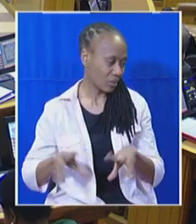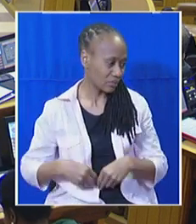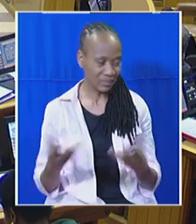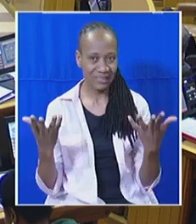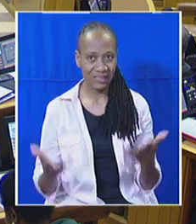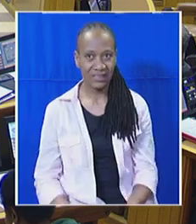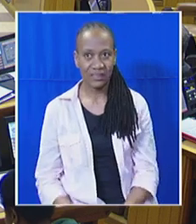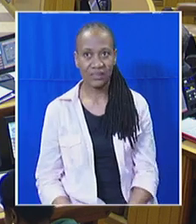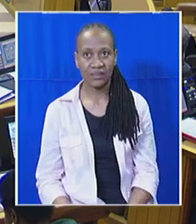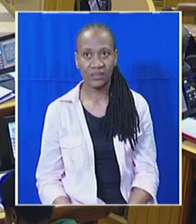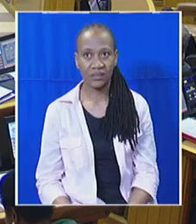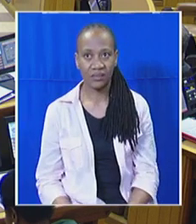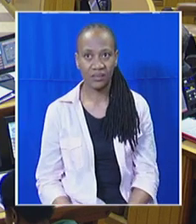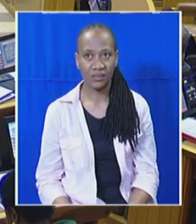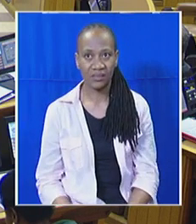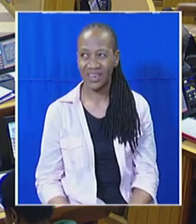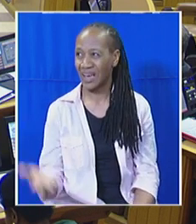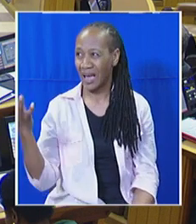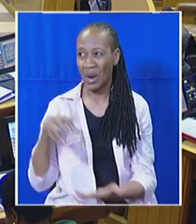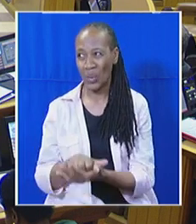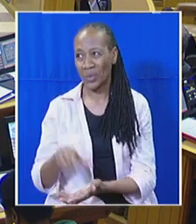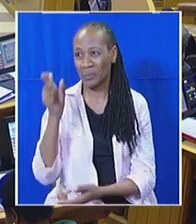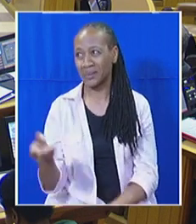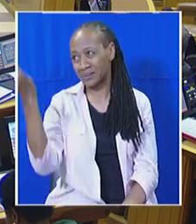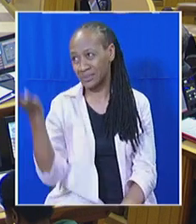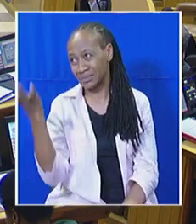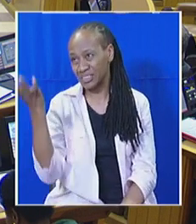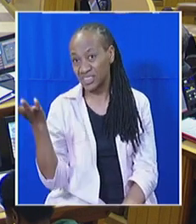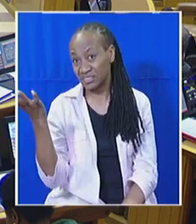Is this what we are subjected to, mediocrity like this?